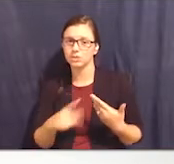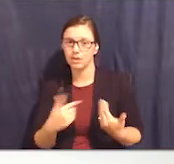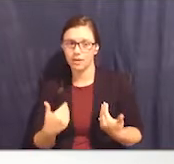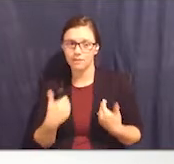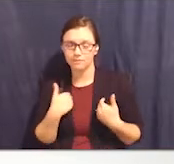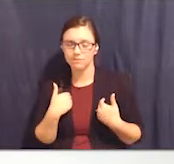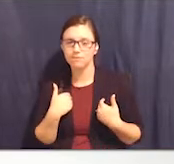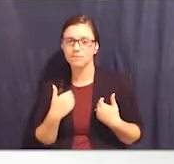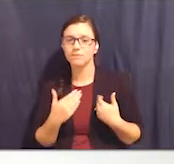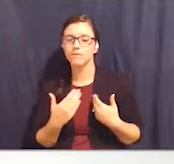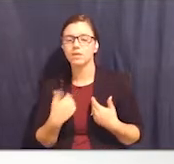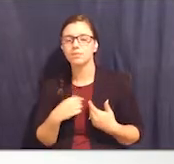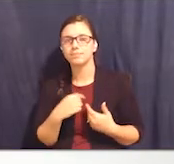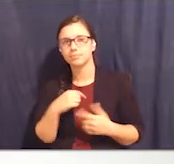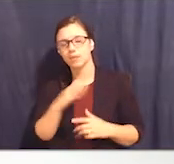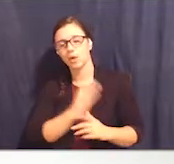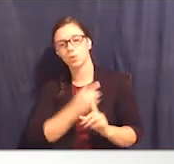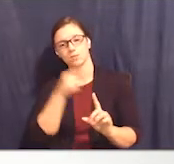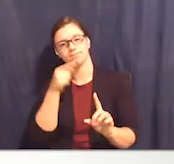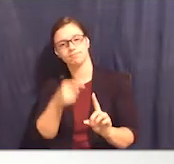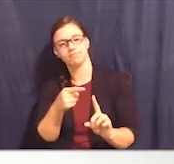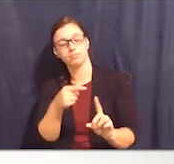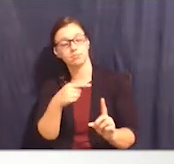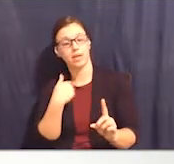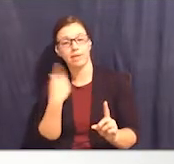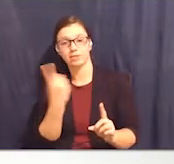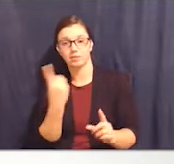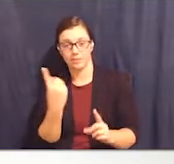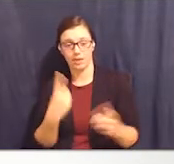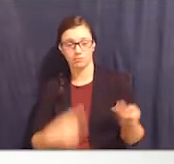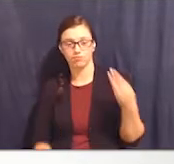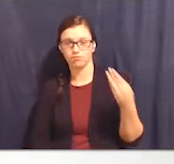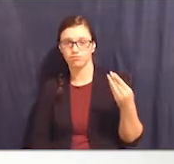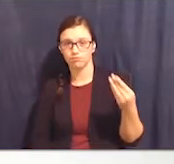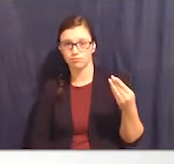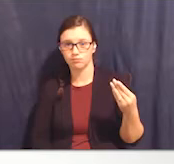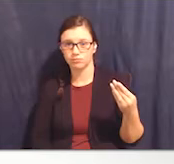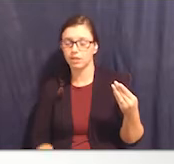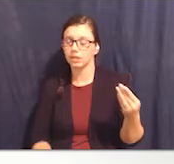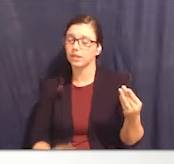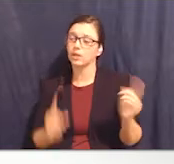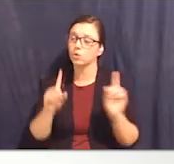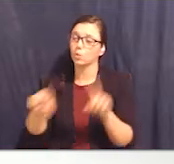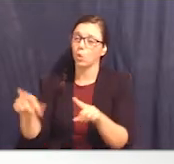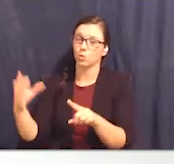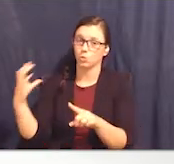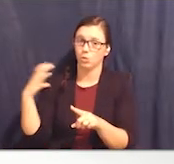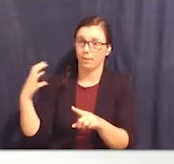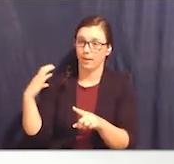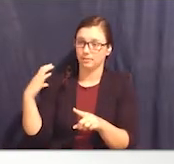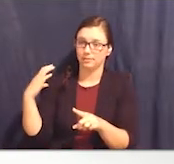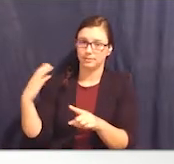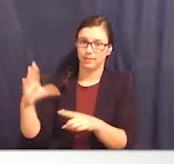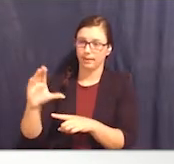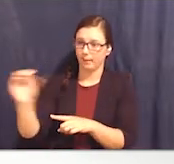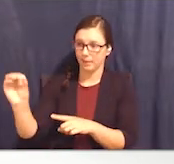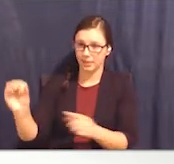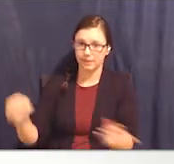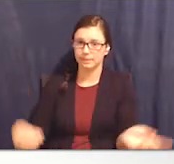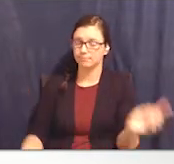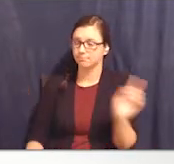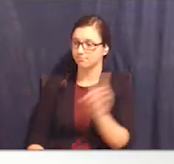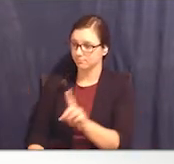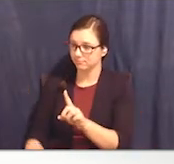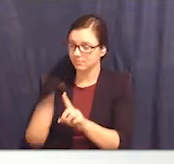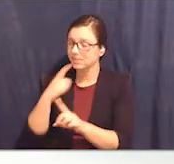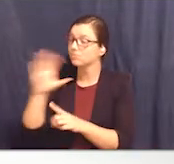back on there. Iris is now going to talk about college and career transition clubs. Thank you. So I